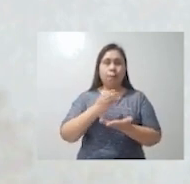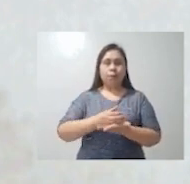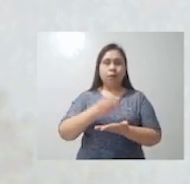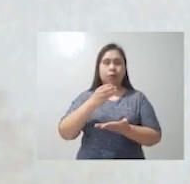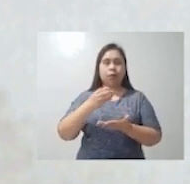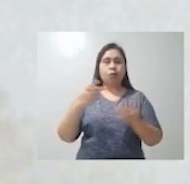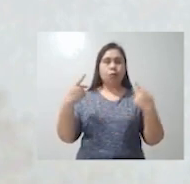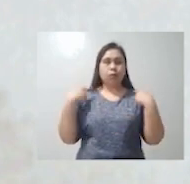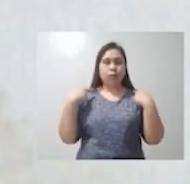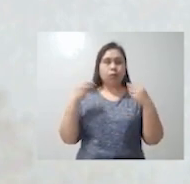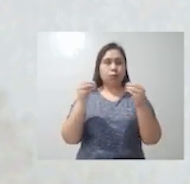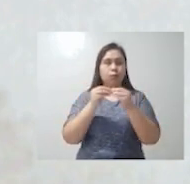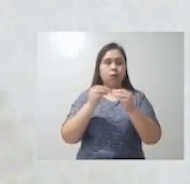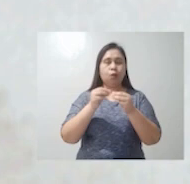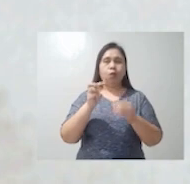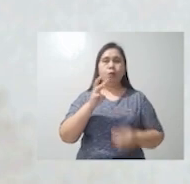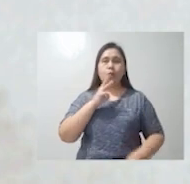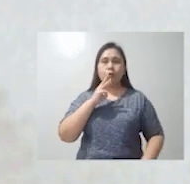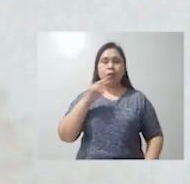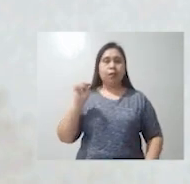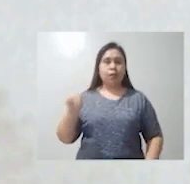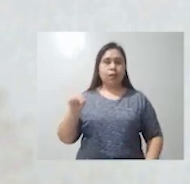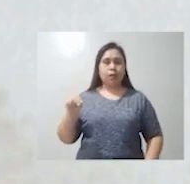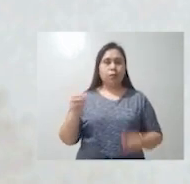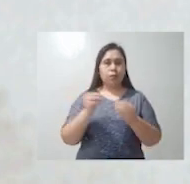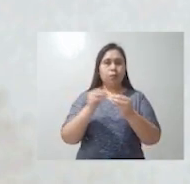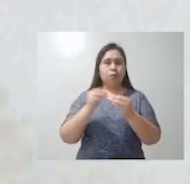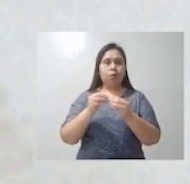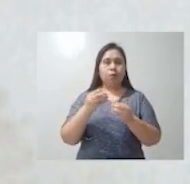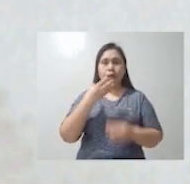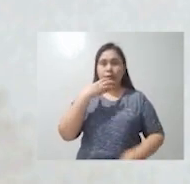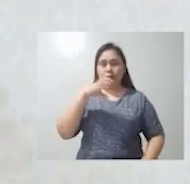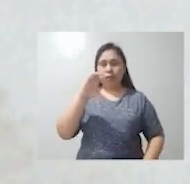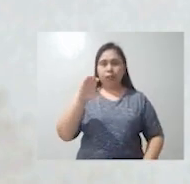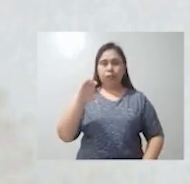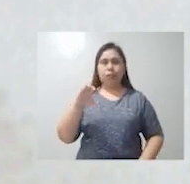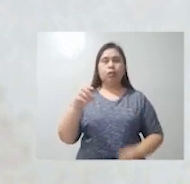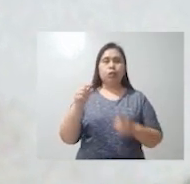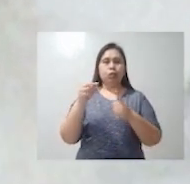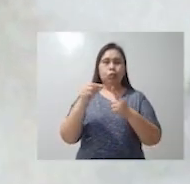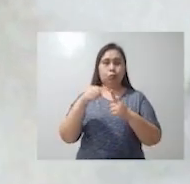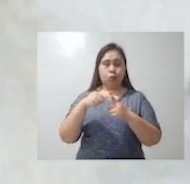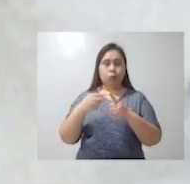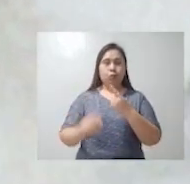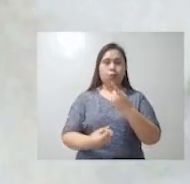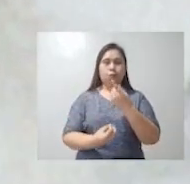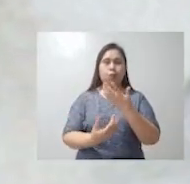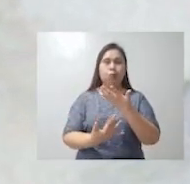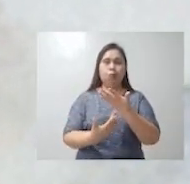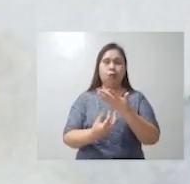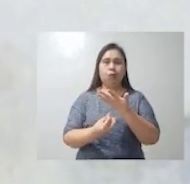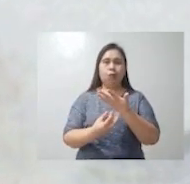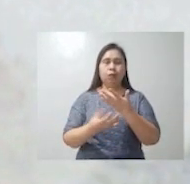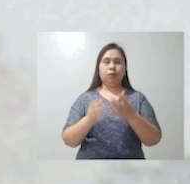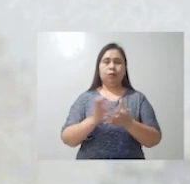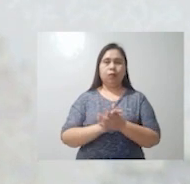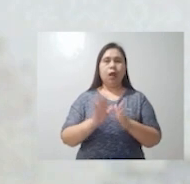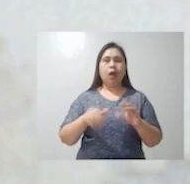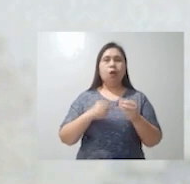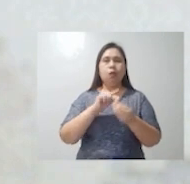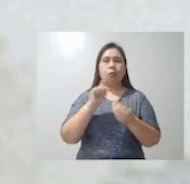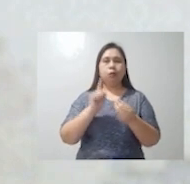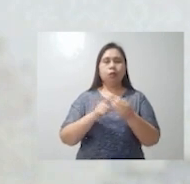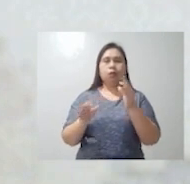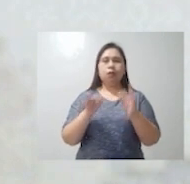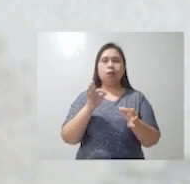contains more water and needs more heat energy in order to boil. And for the last question, how about if